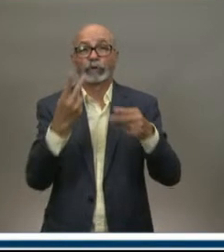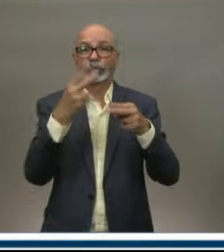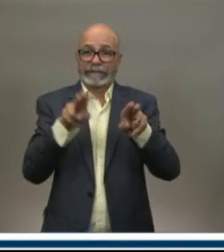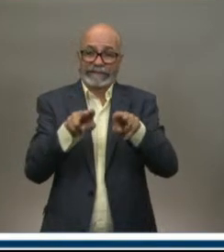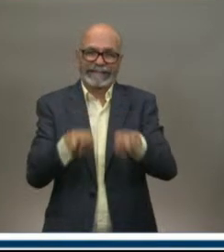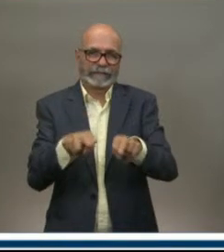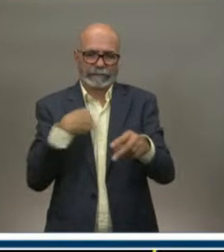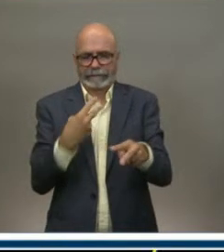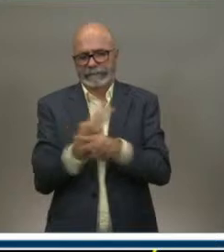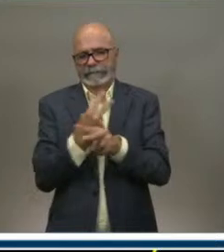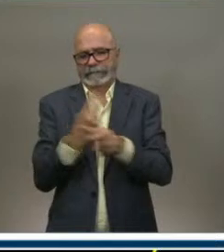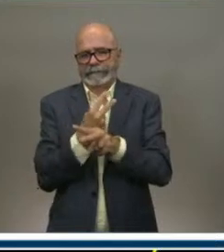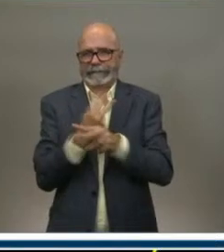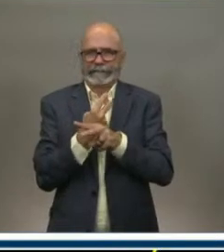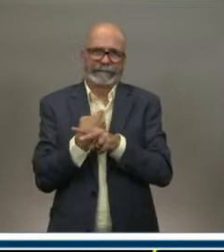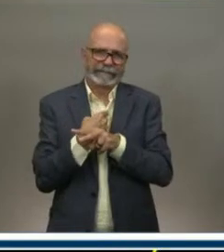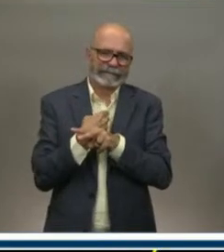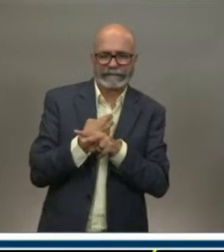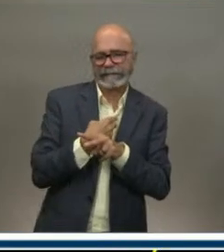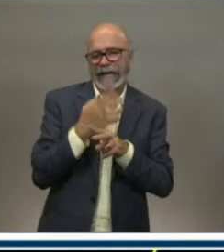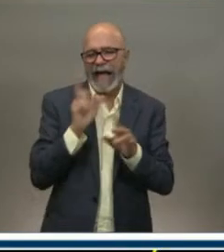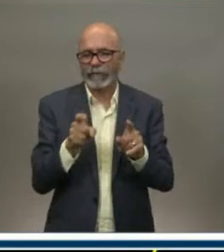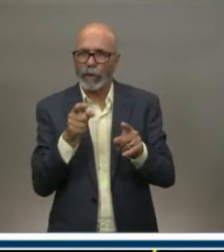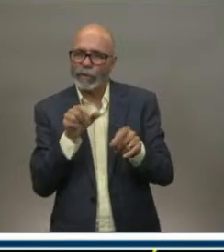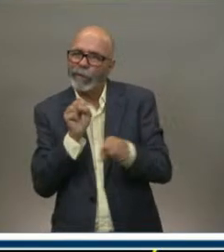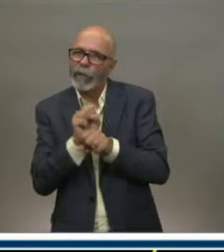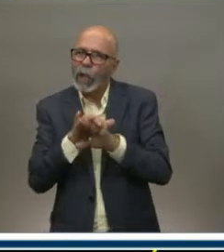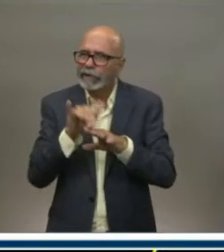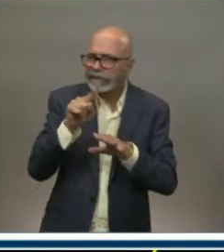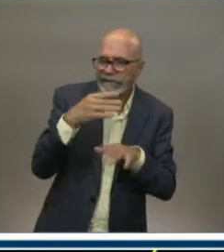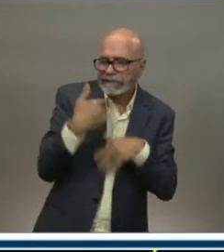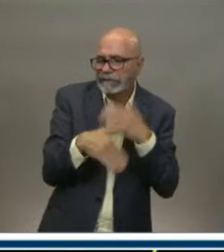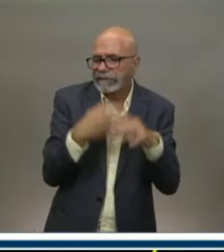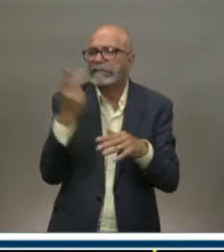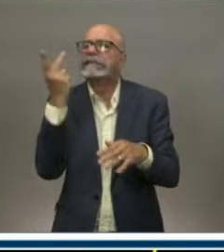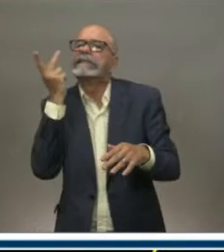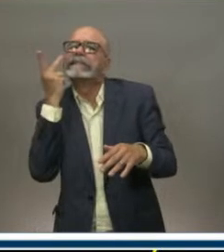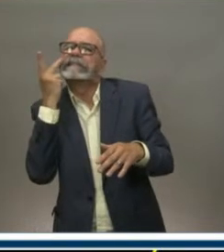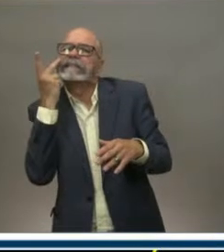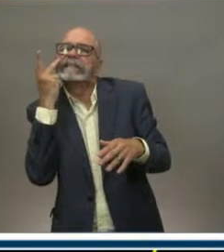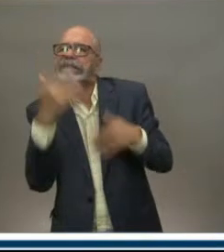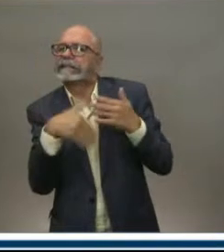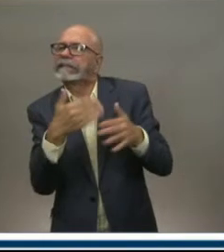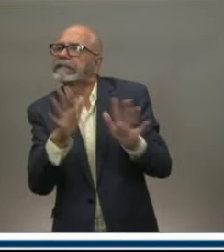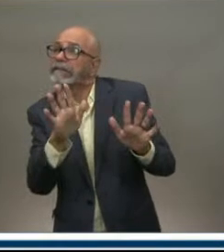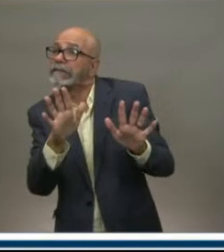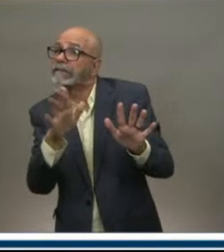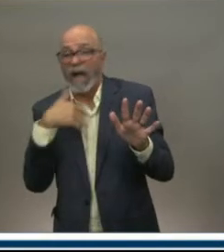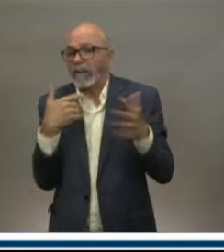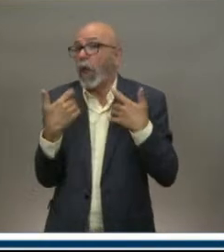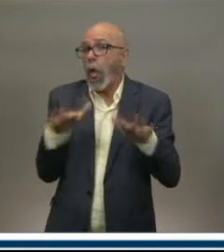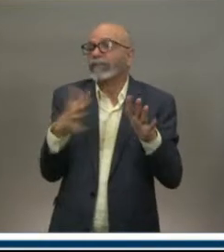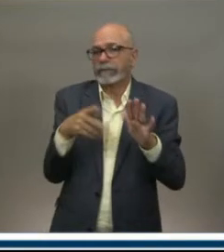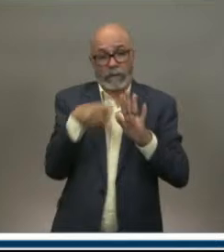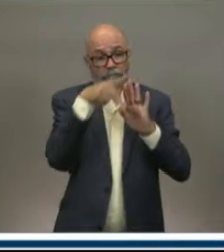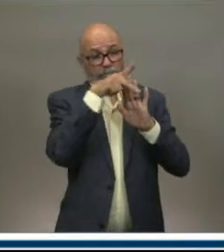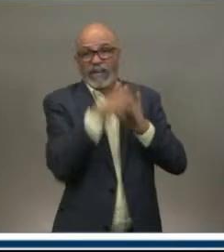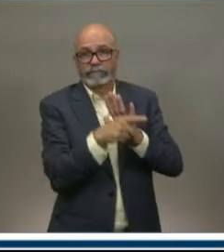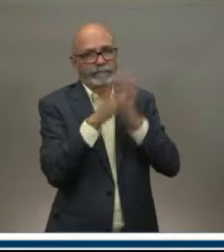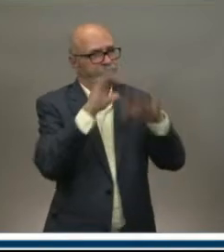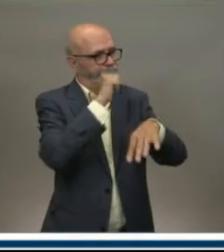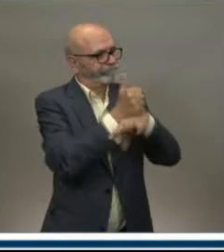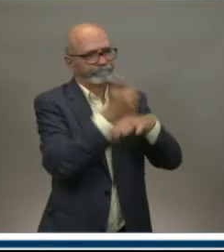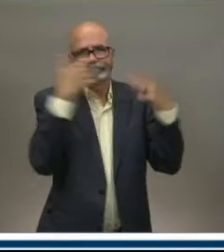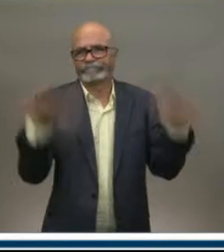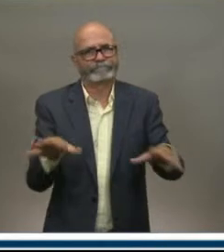capacity planning to operationalize quickly. We already have policy in place and commitments around